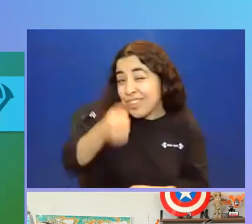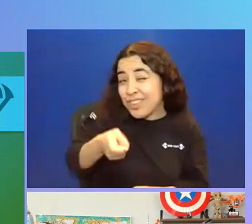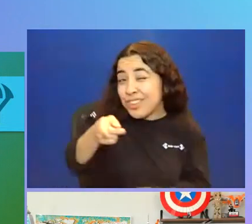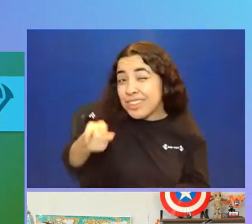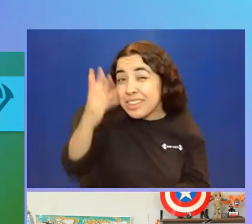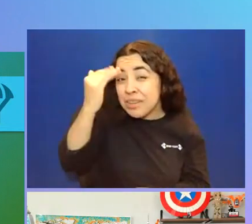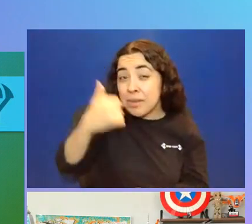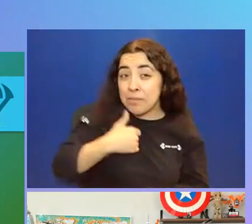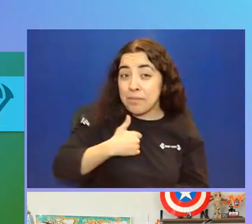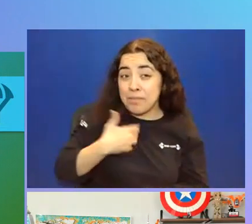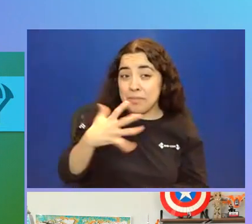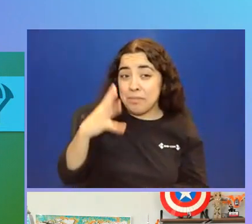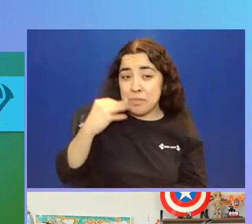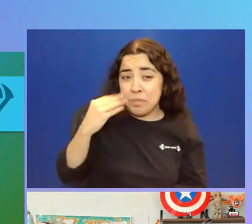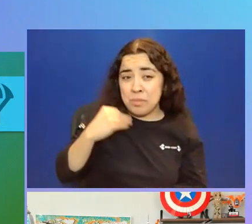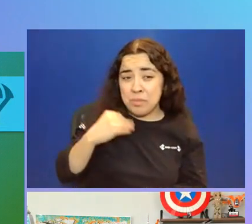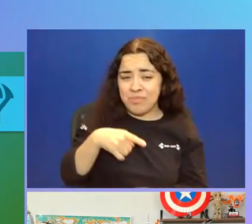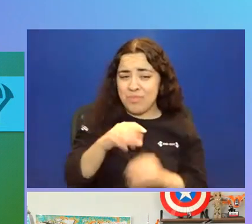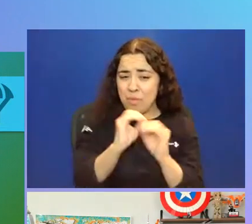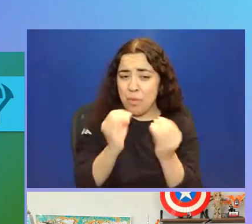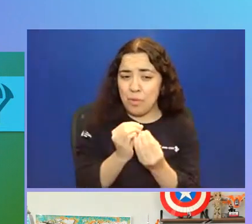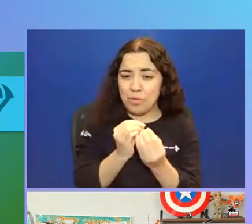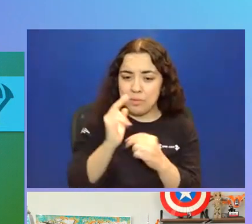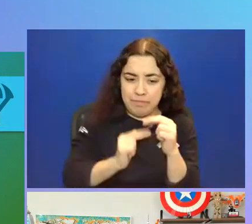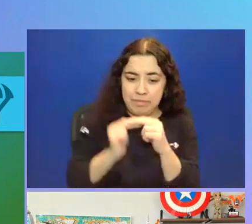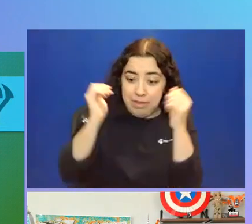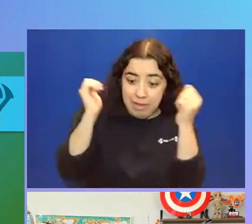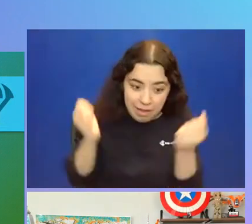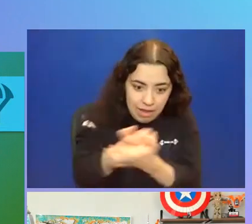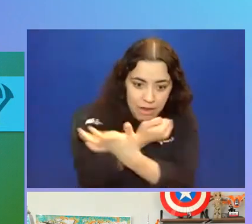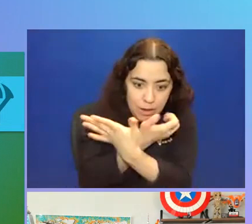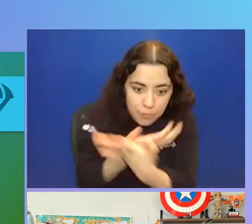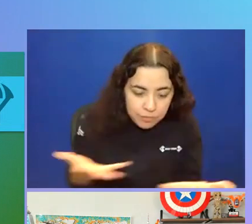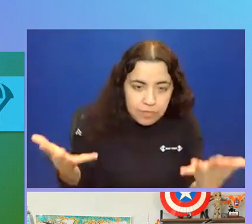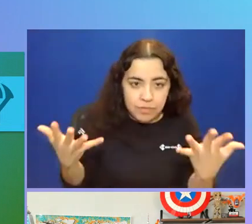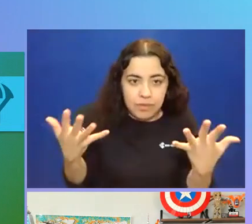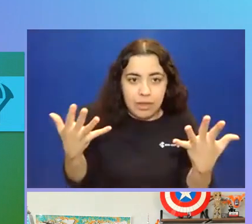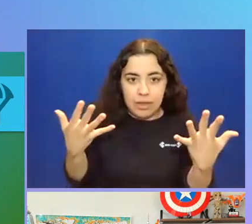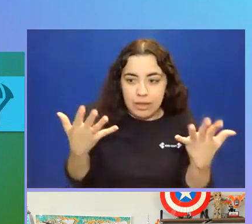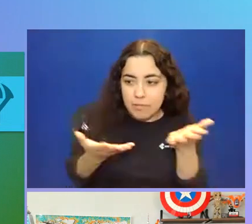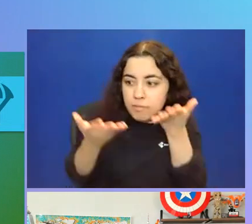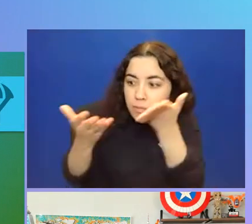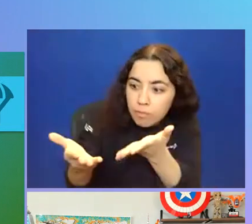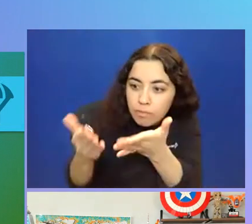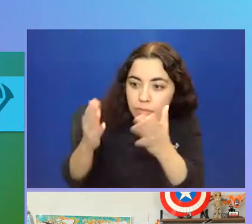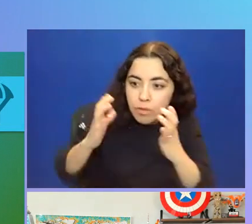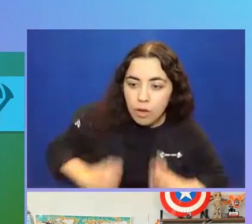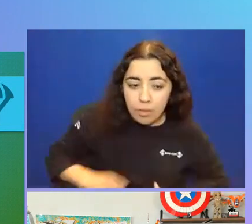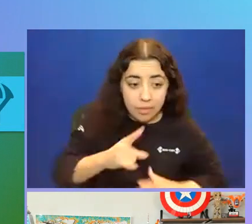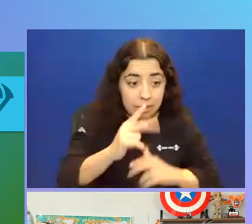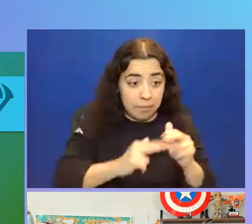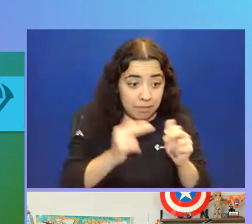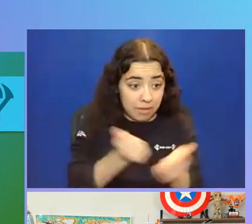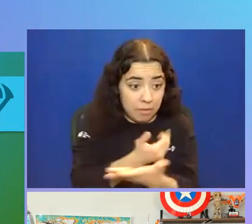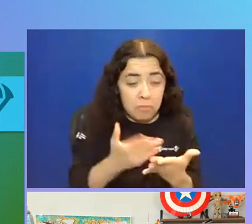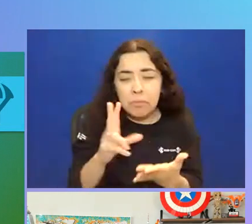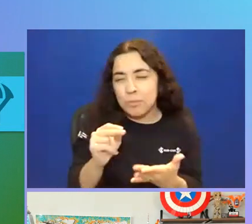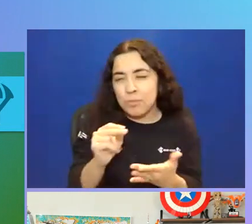that builds everything that they use and expose to their customers themselves, right? We all rely